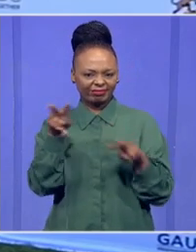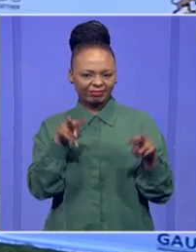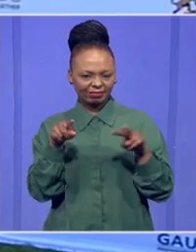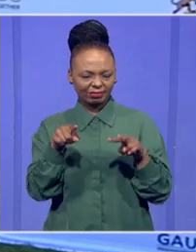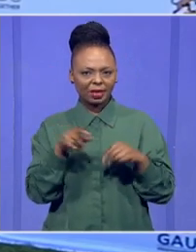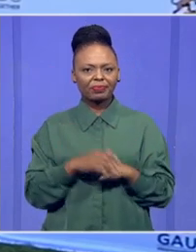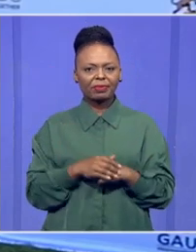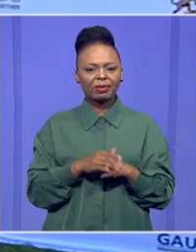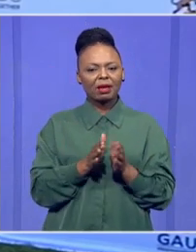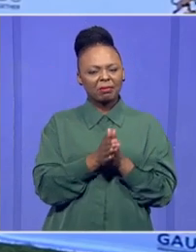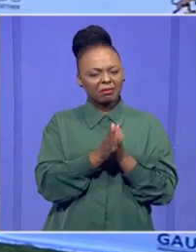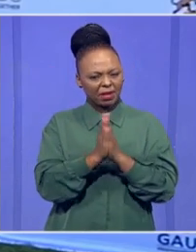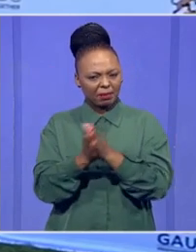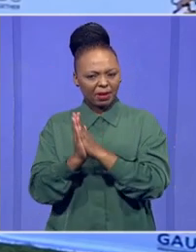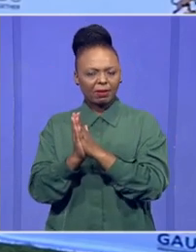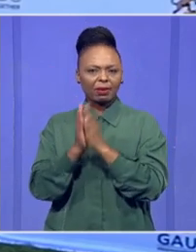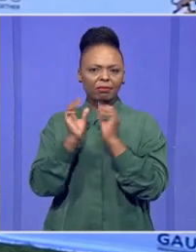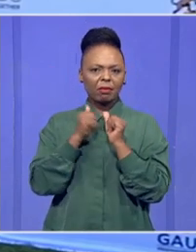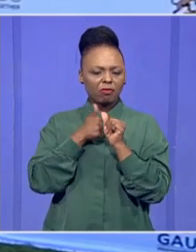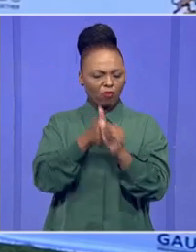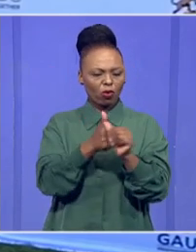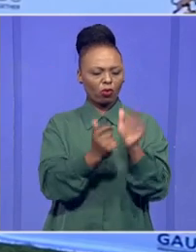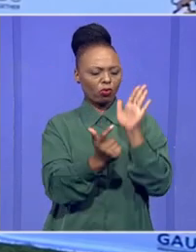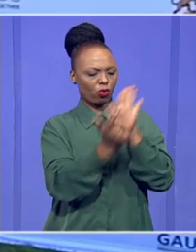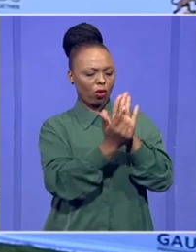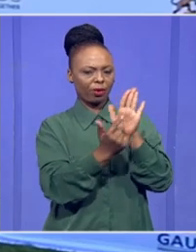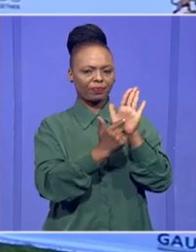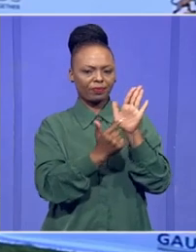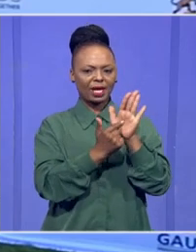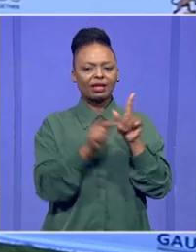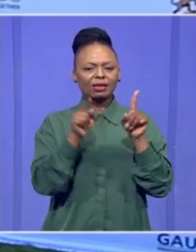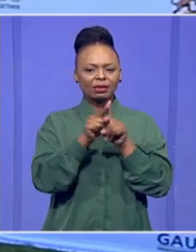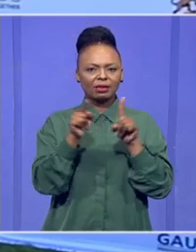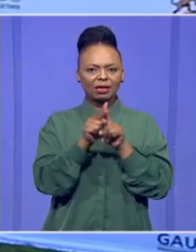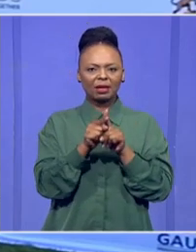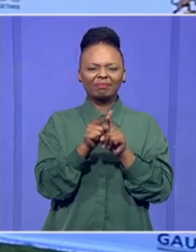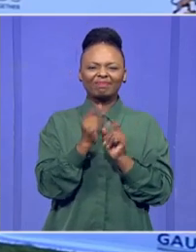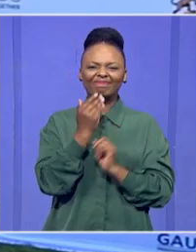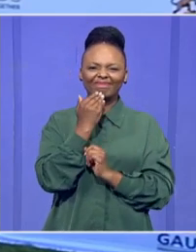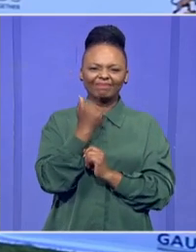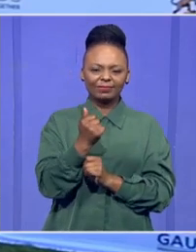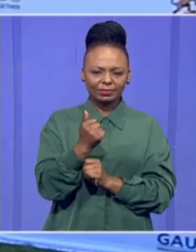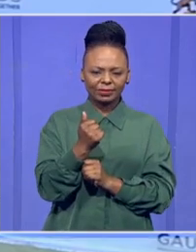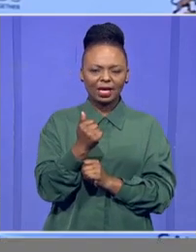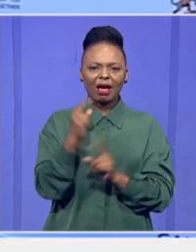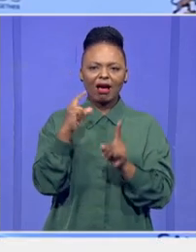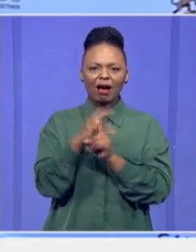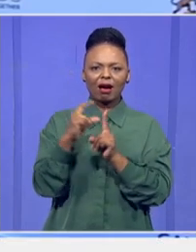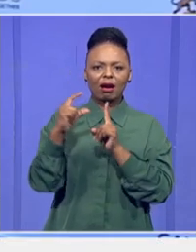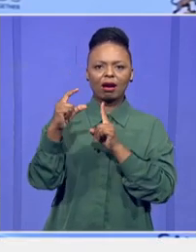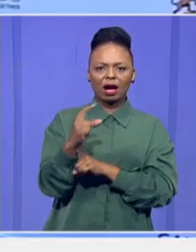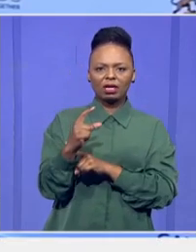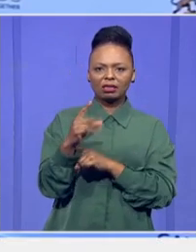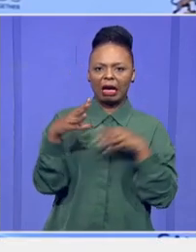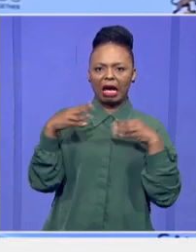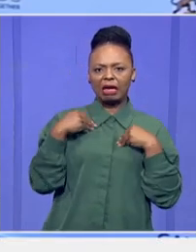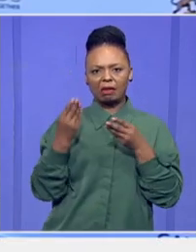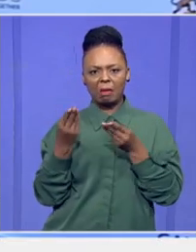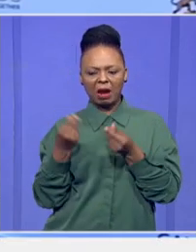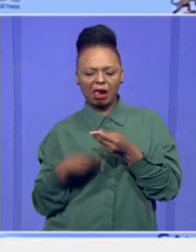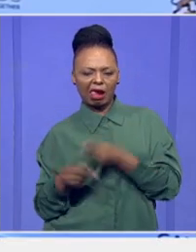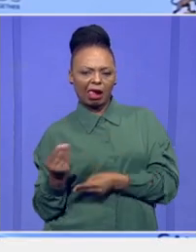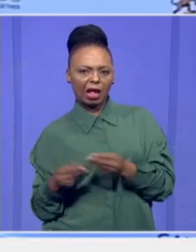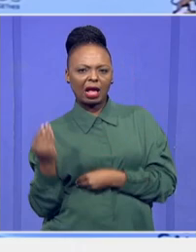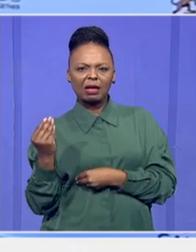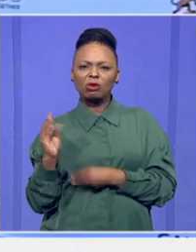to uphold the law and also to stay away from the culture of accepting bribes and